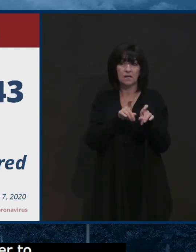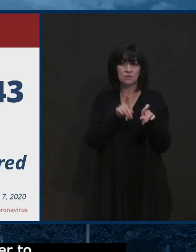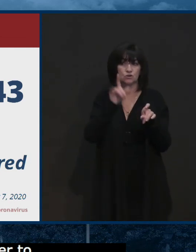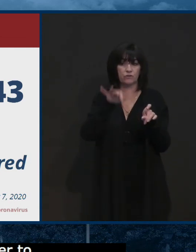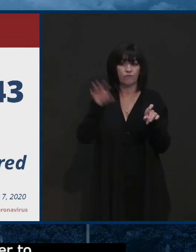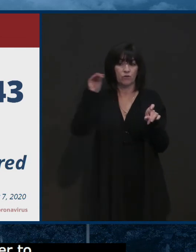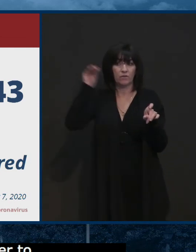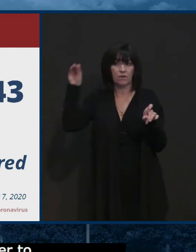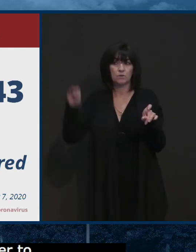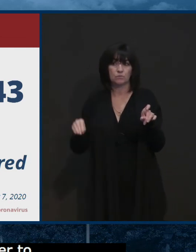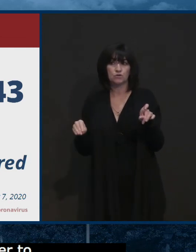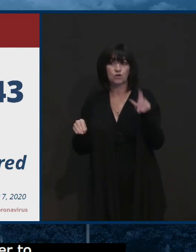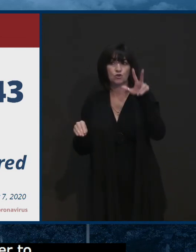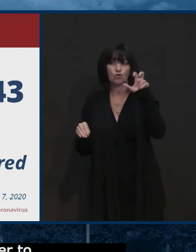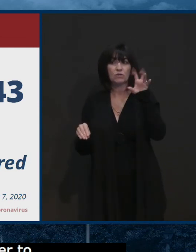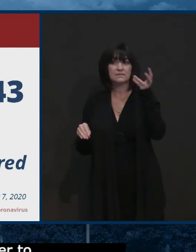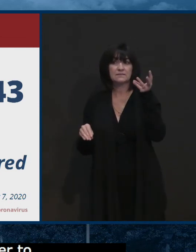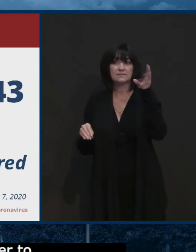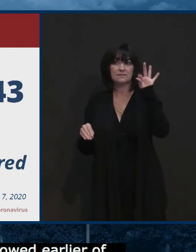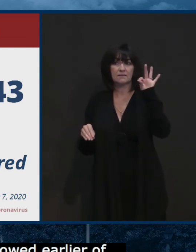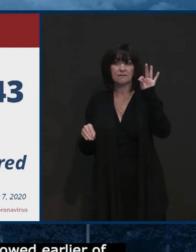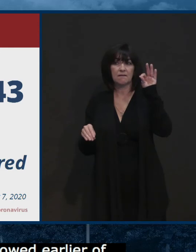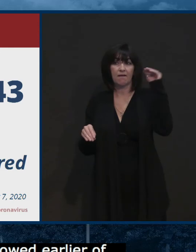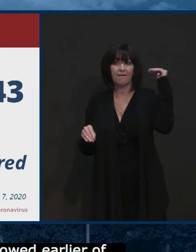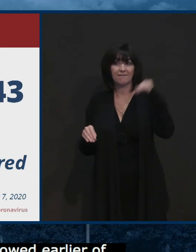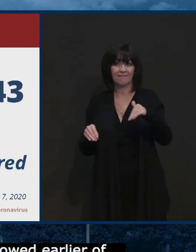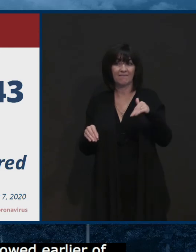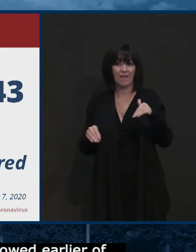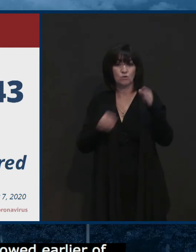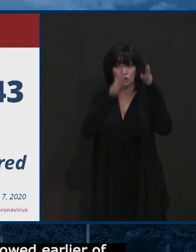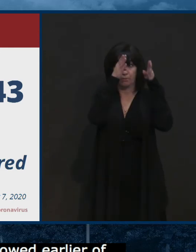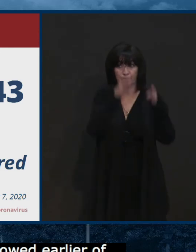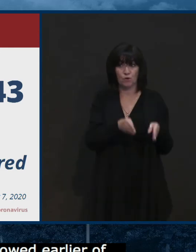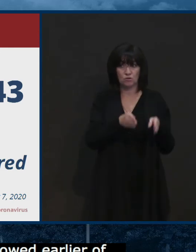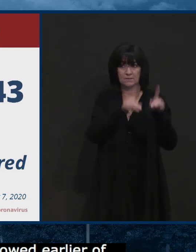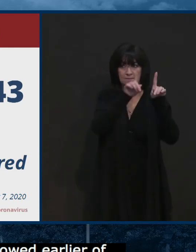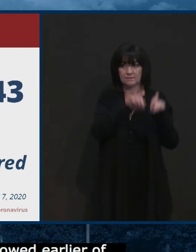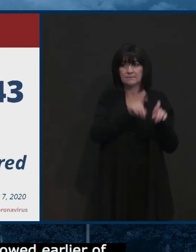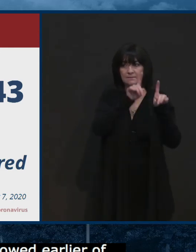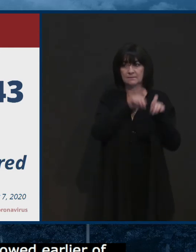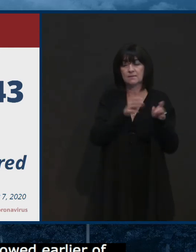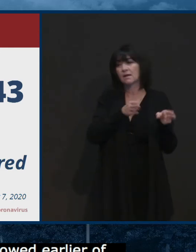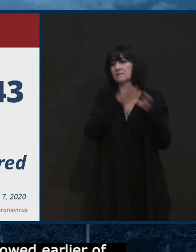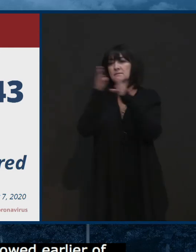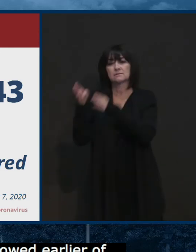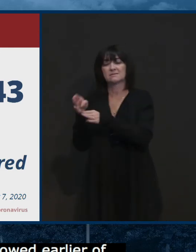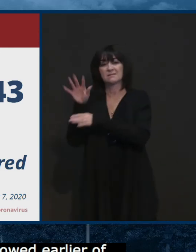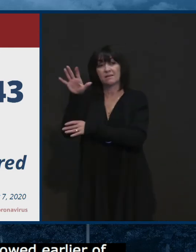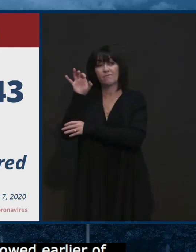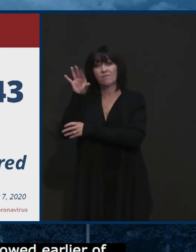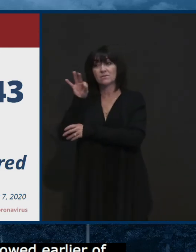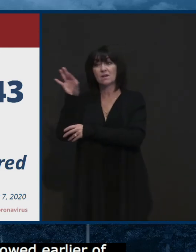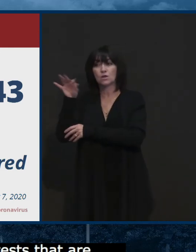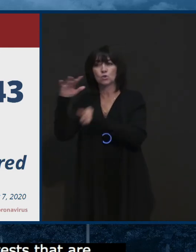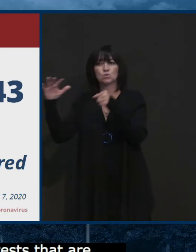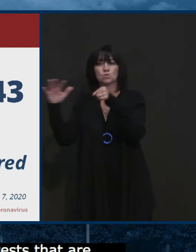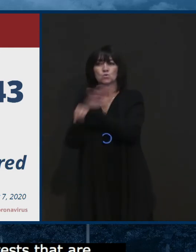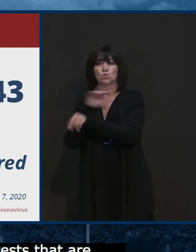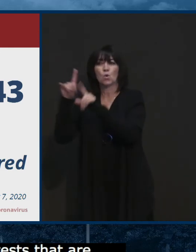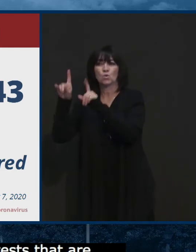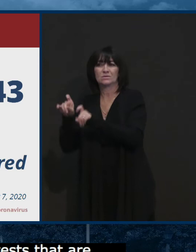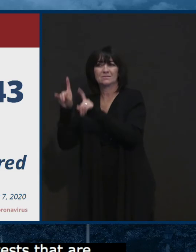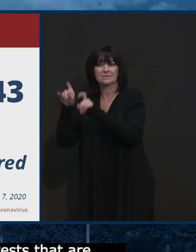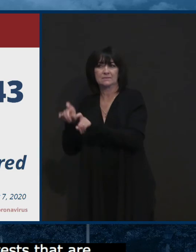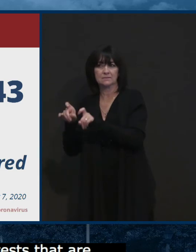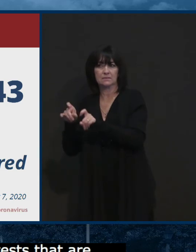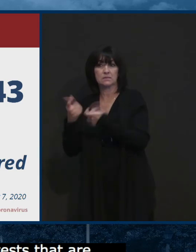positive, 369,000, compared to when you use the total tests that are administered. It's almost